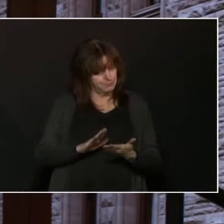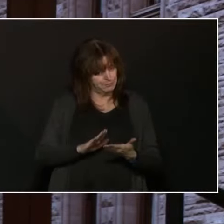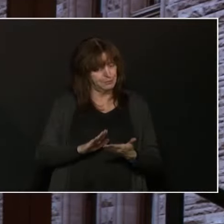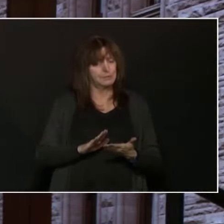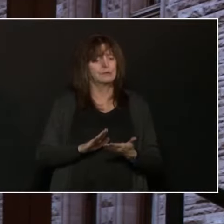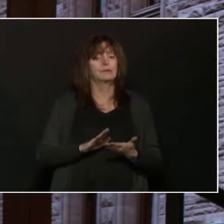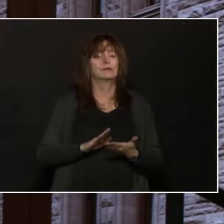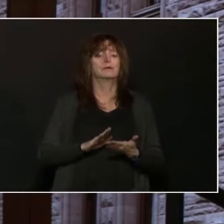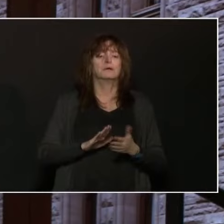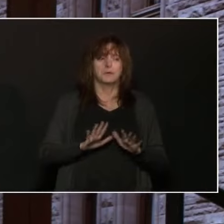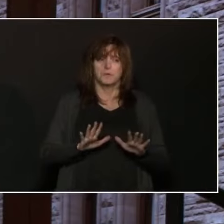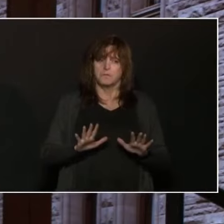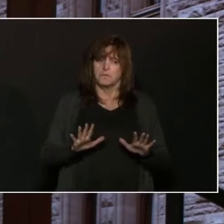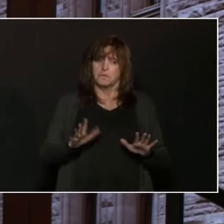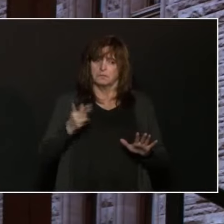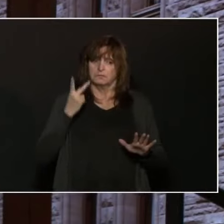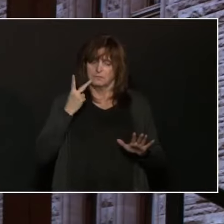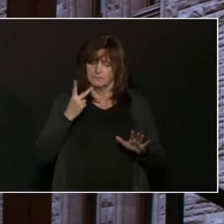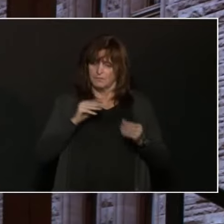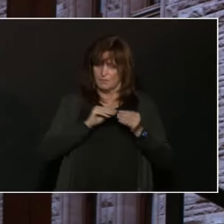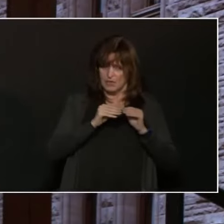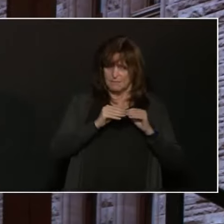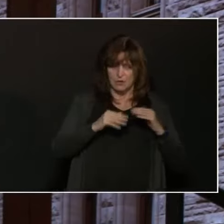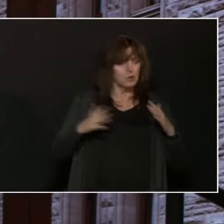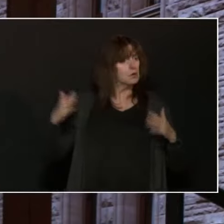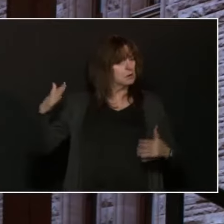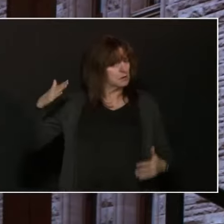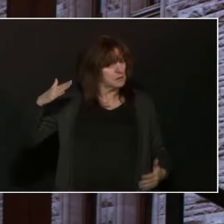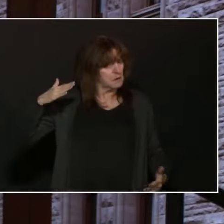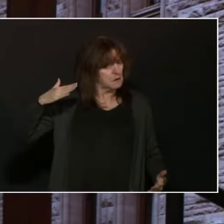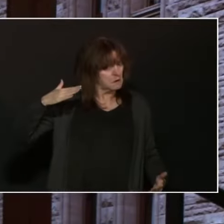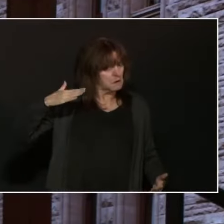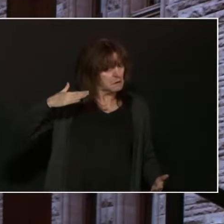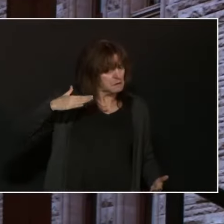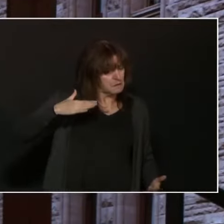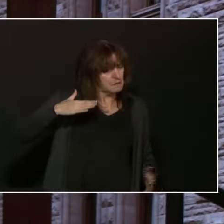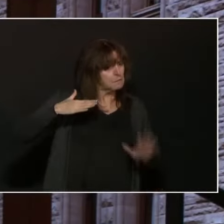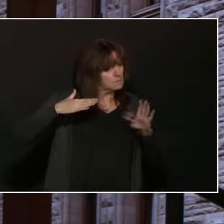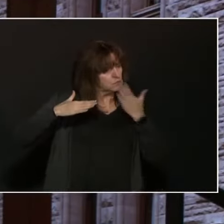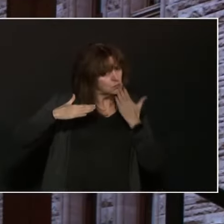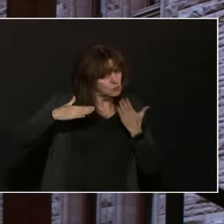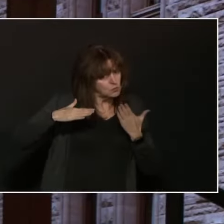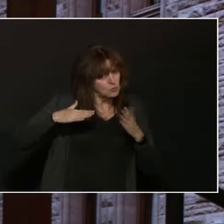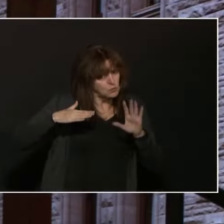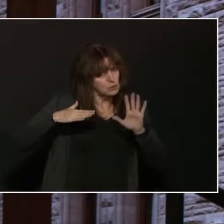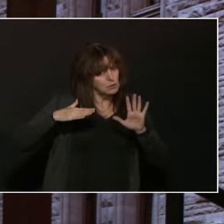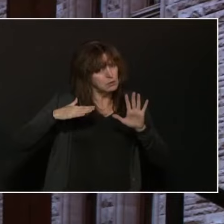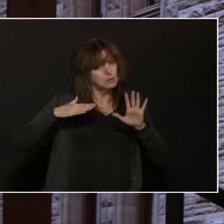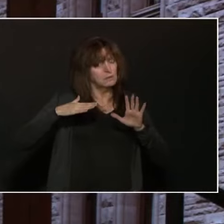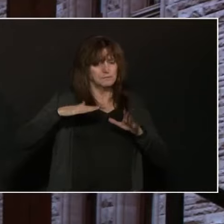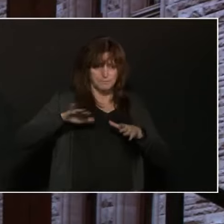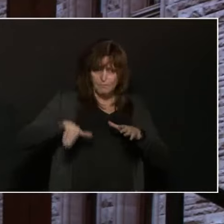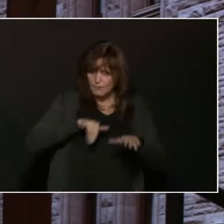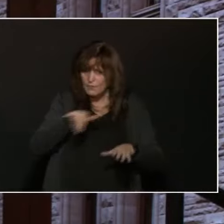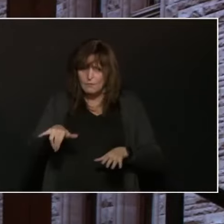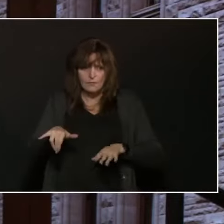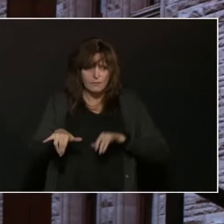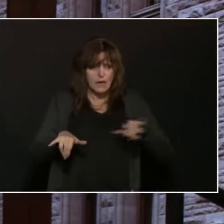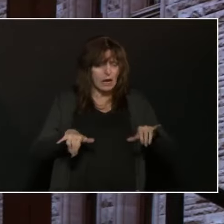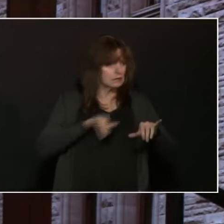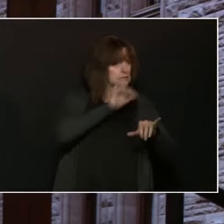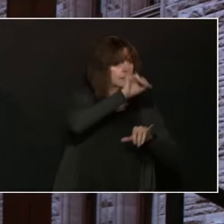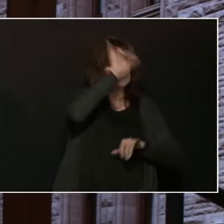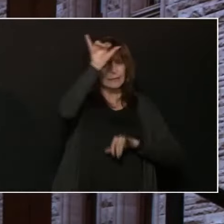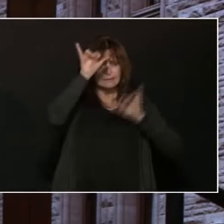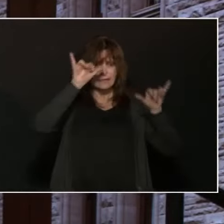seen the number coming down. Our effective has come down. And we've seen all the rates in the regions come down. So that's good reason for